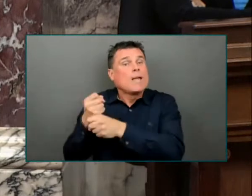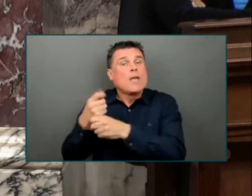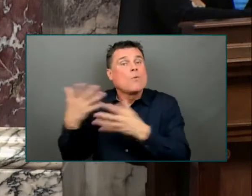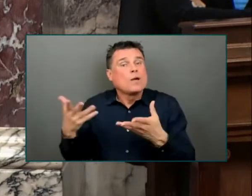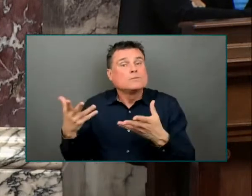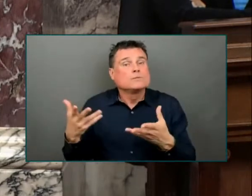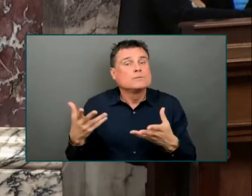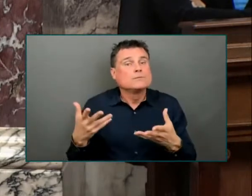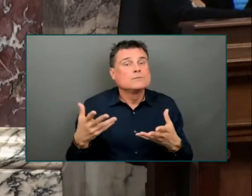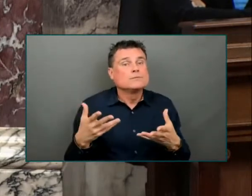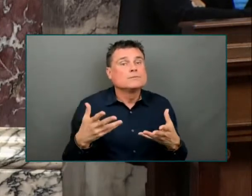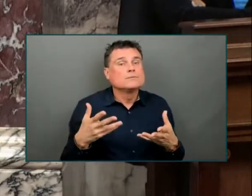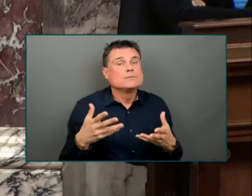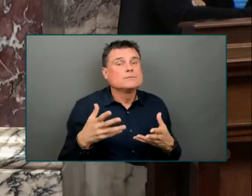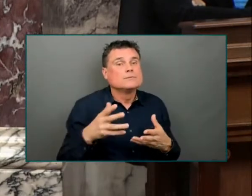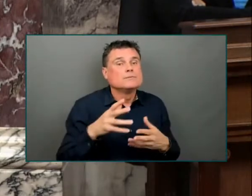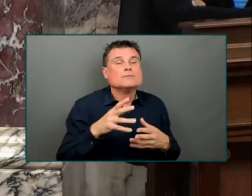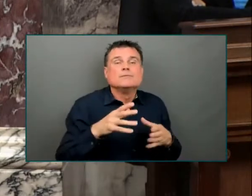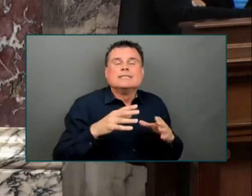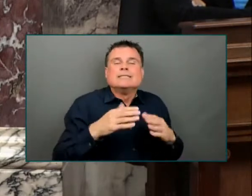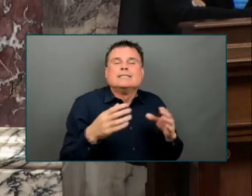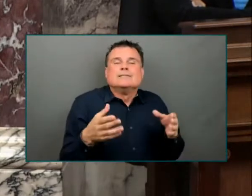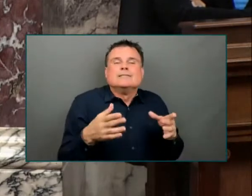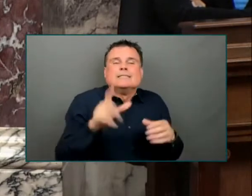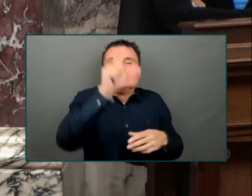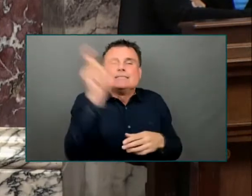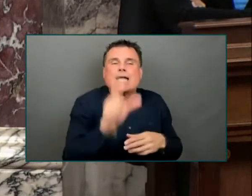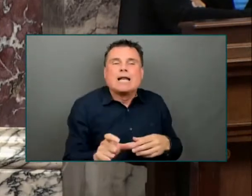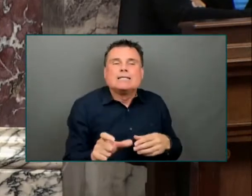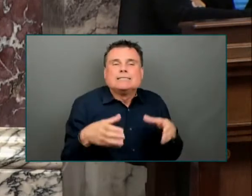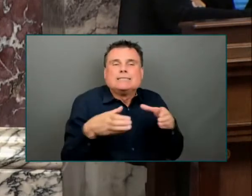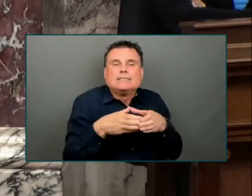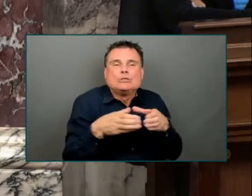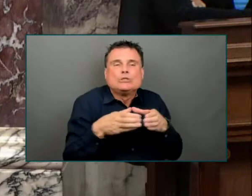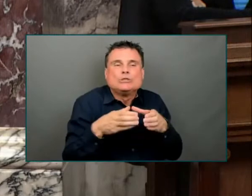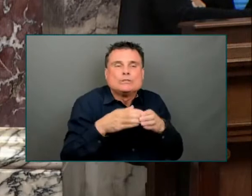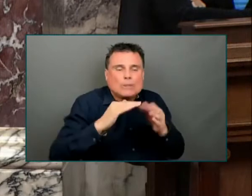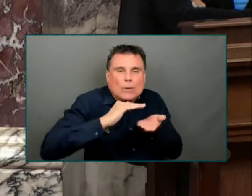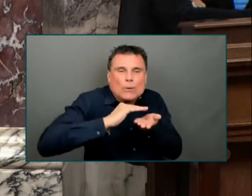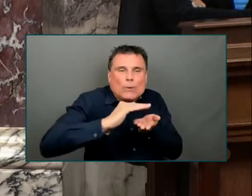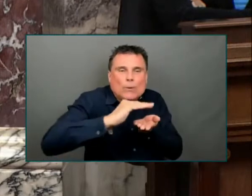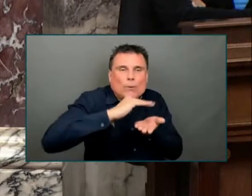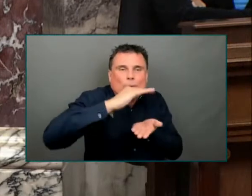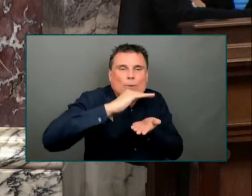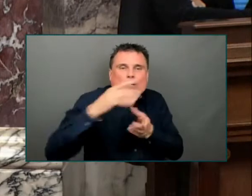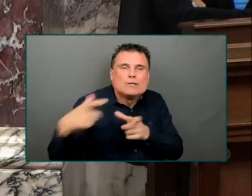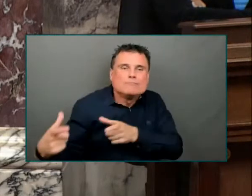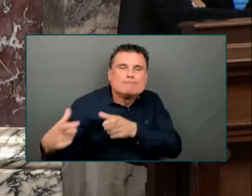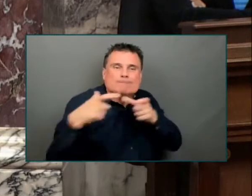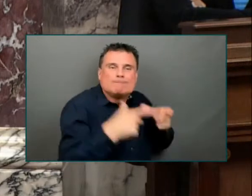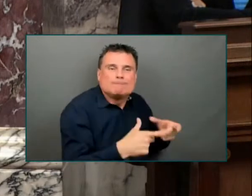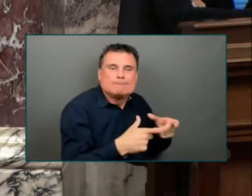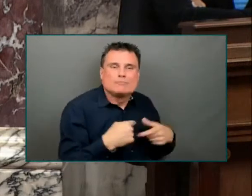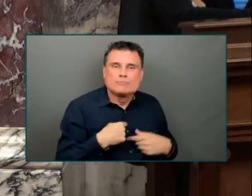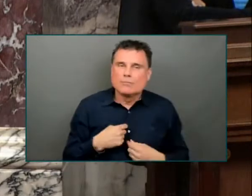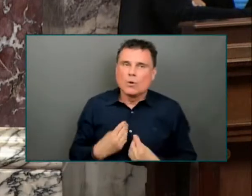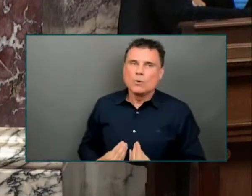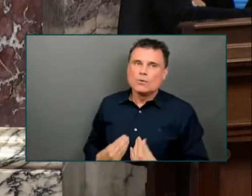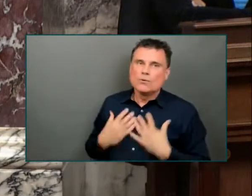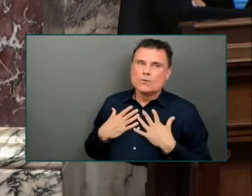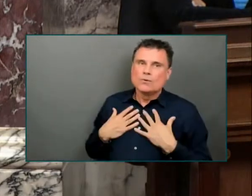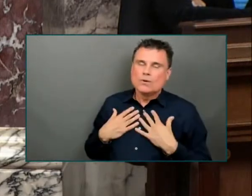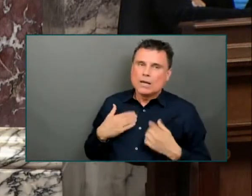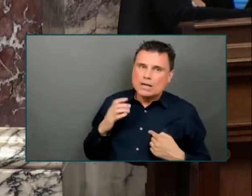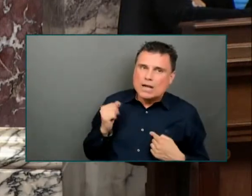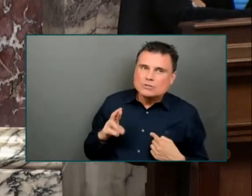of support, but it meant the world to me because I knew it meant that she had my back. And I knew that